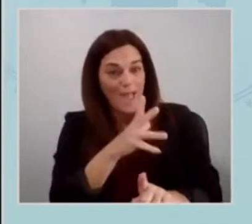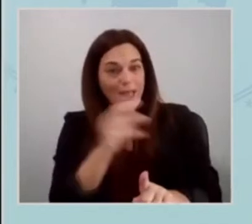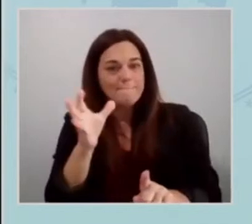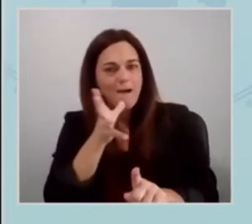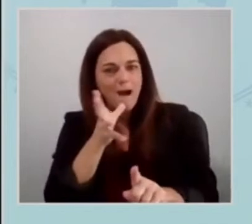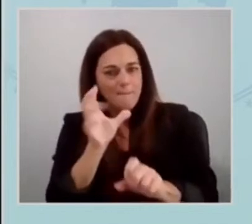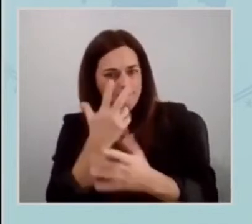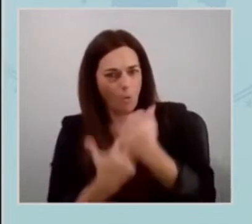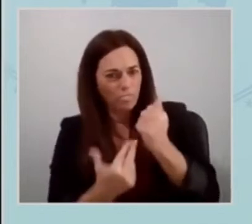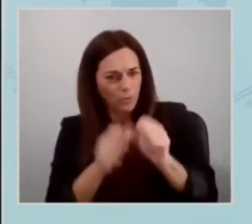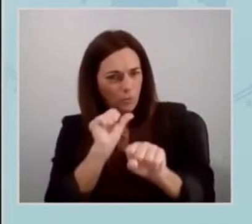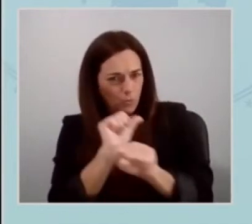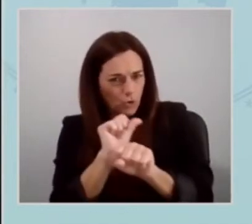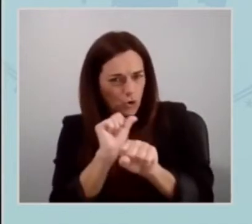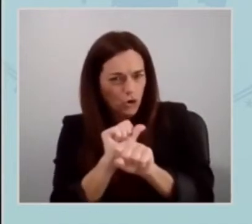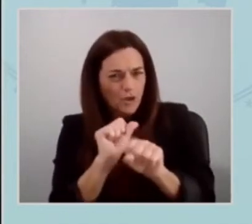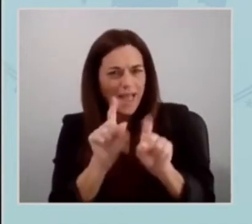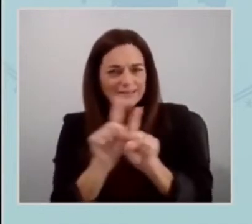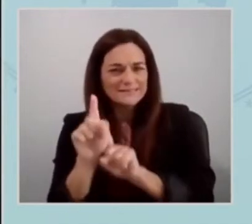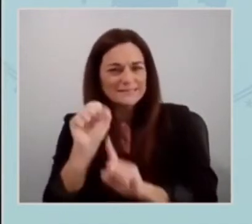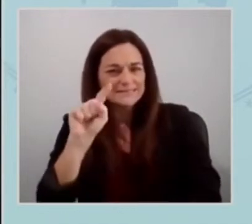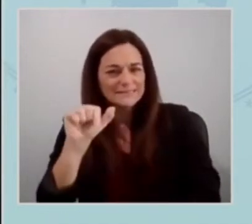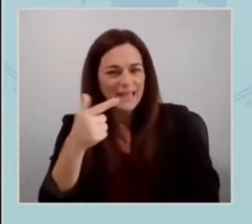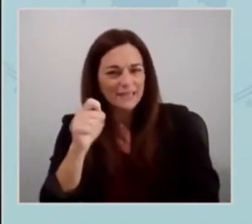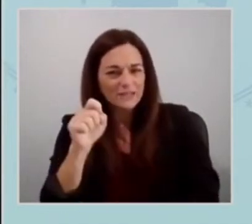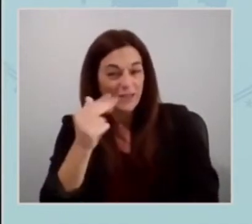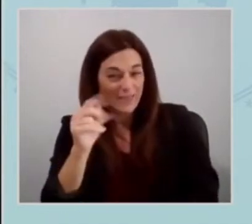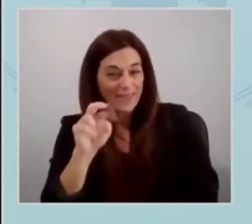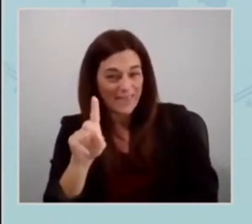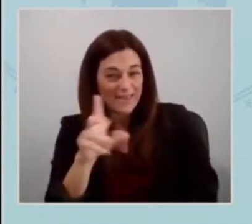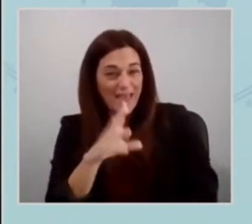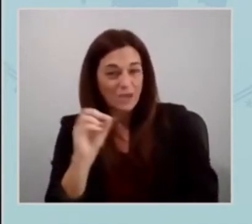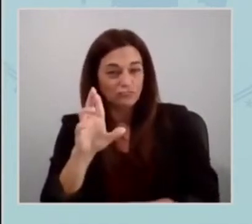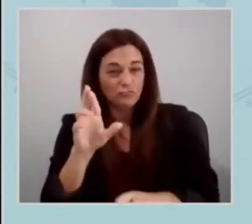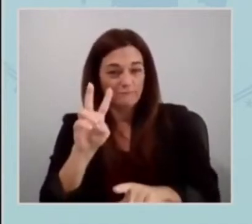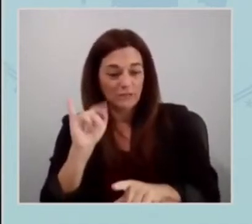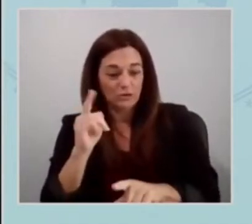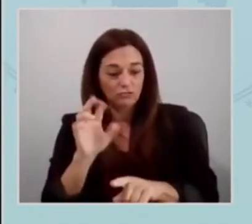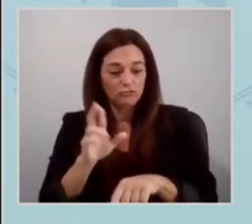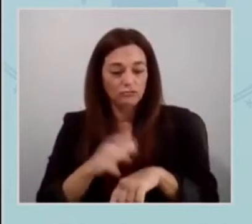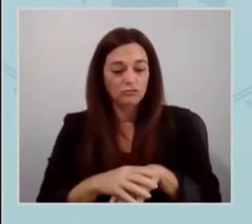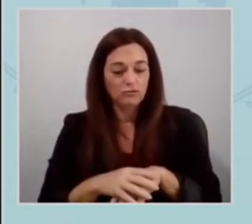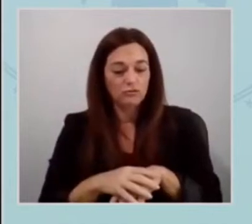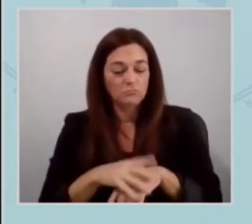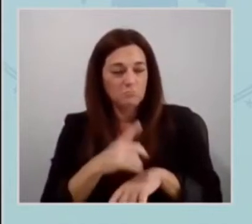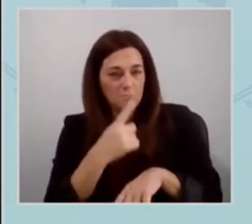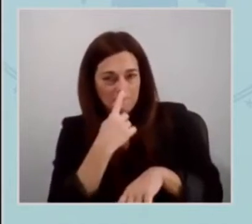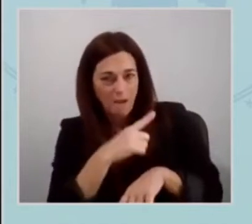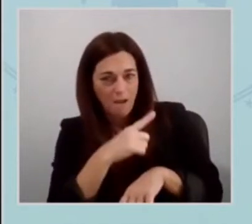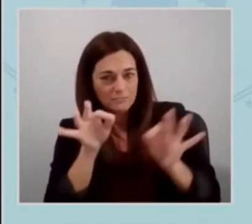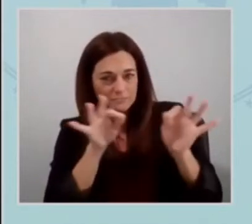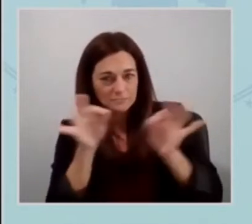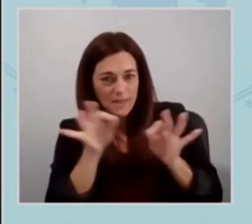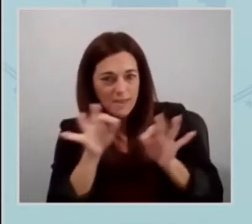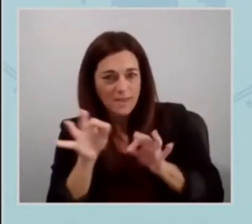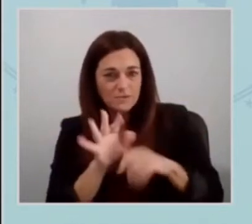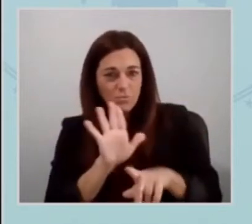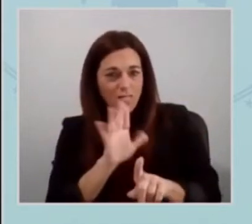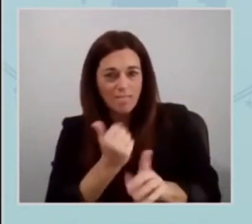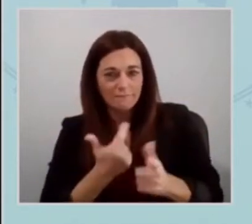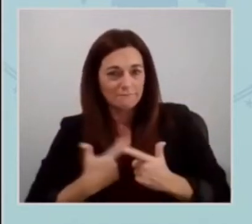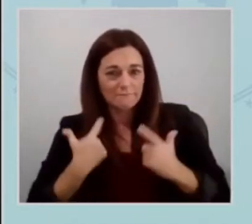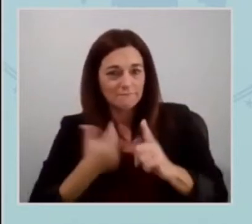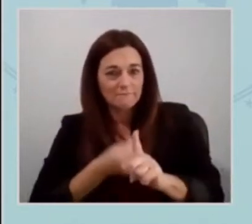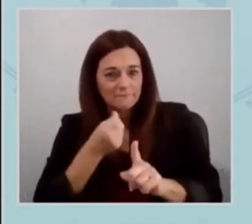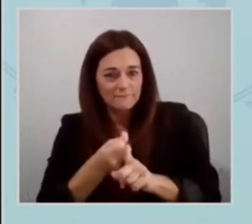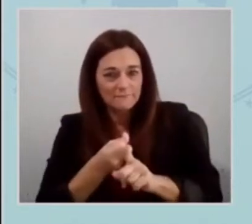Gavin. You and your mom both work as a stagehand and a rigger. Can you tell us a little bit about how the state of the economy